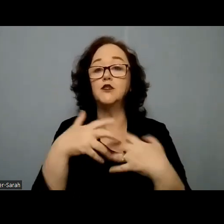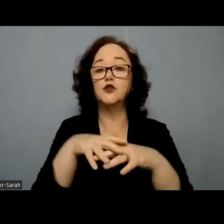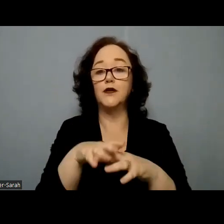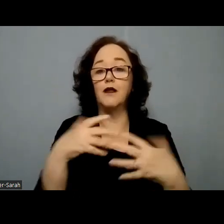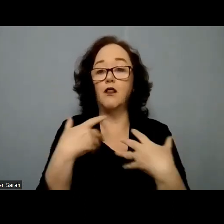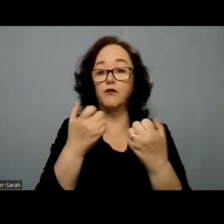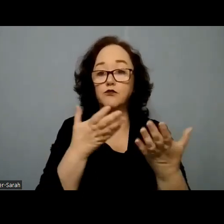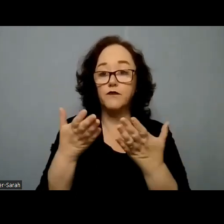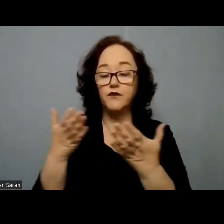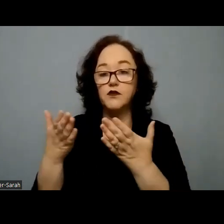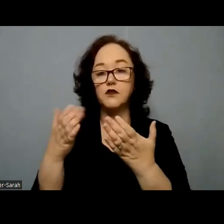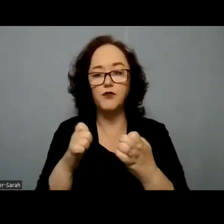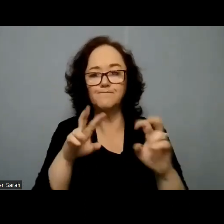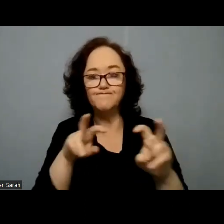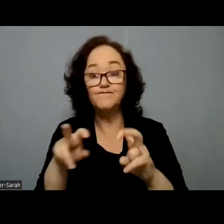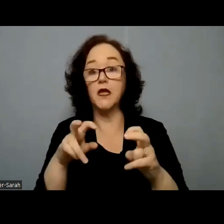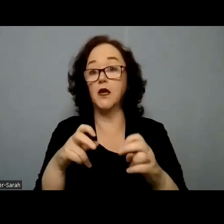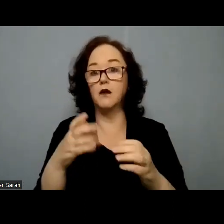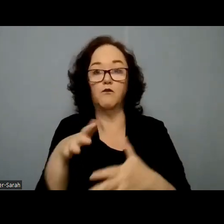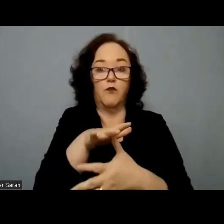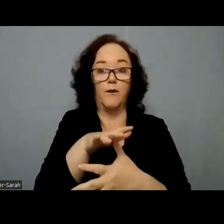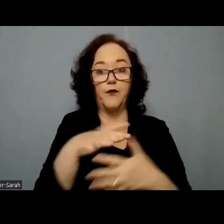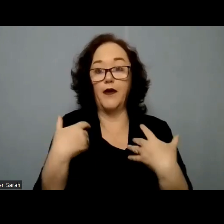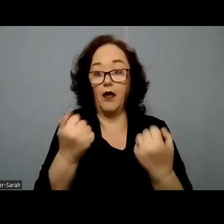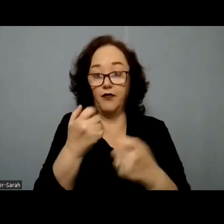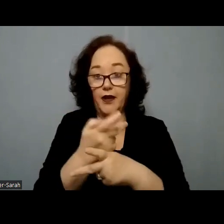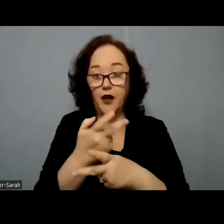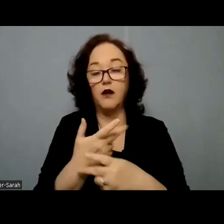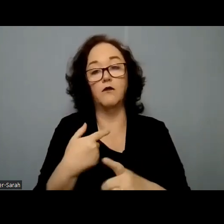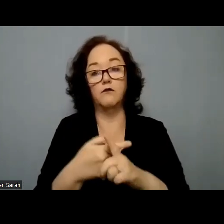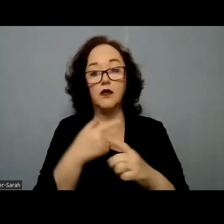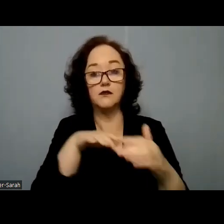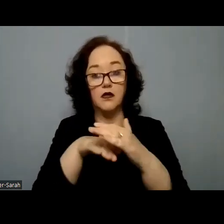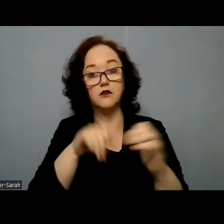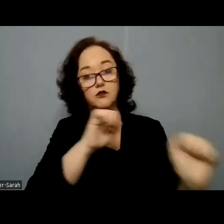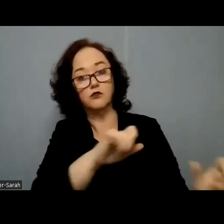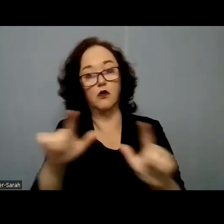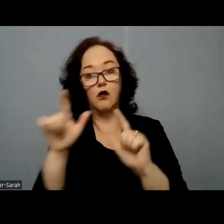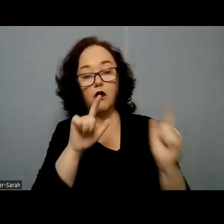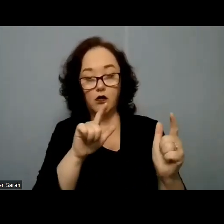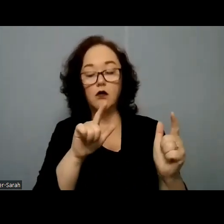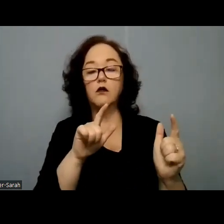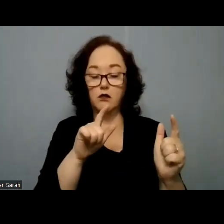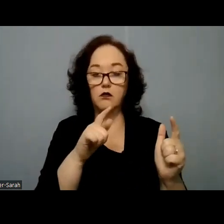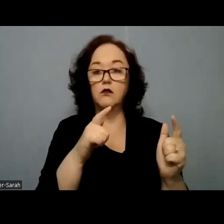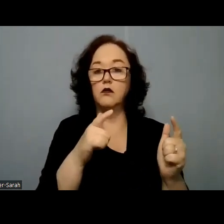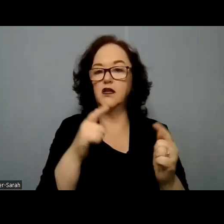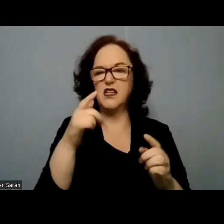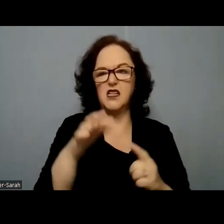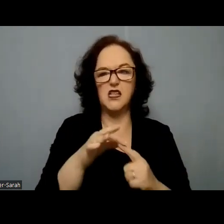that primary health care and access to all avenues of specialty care,